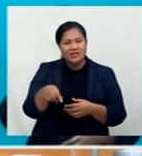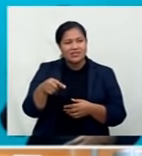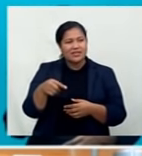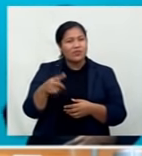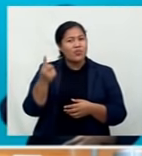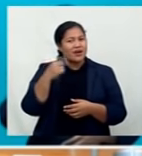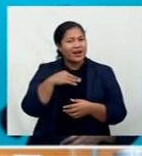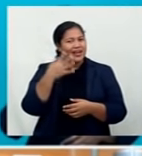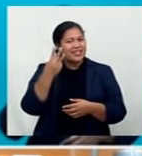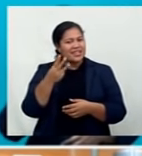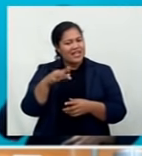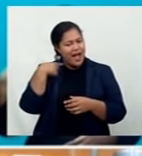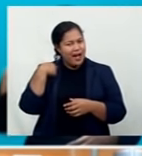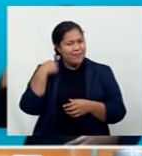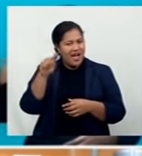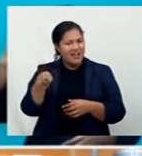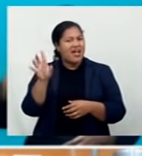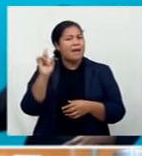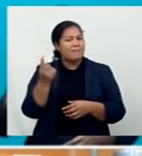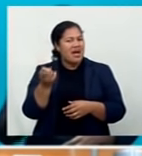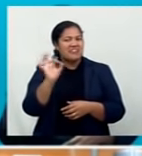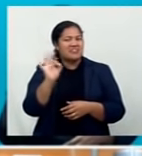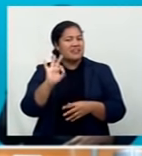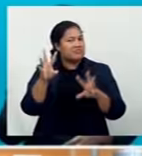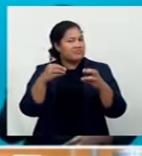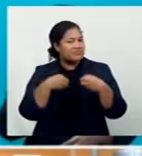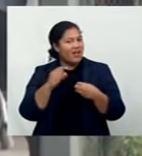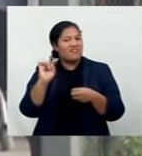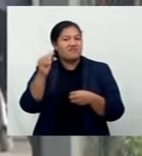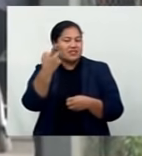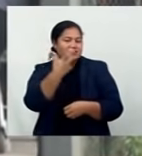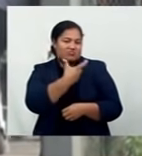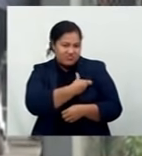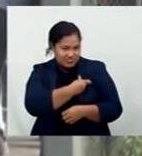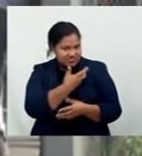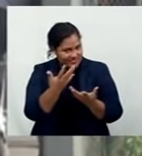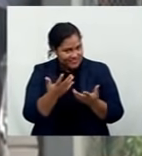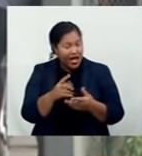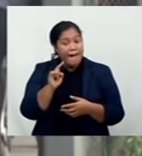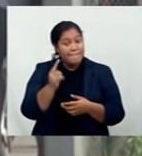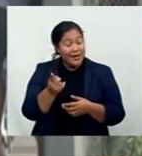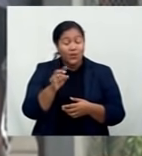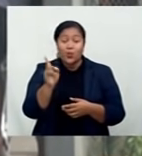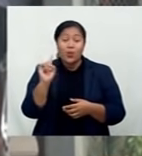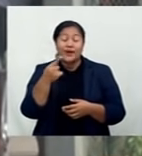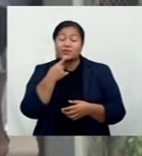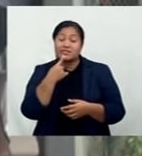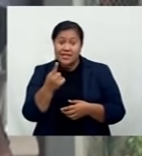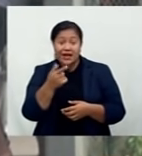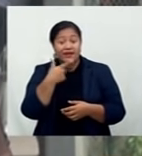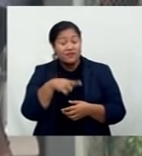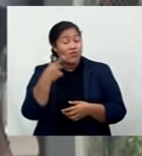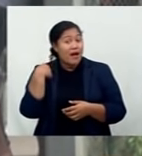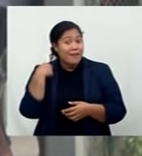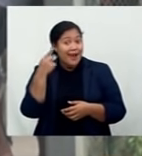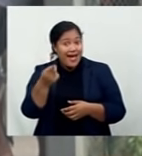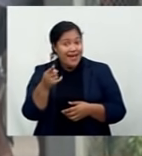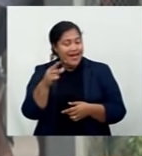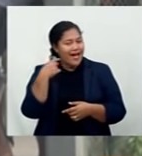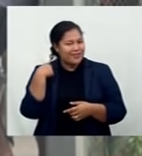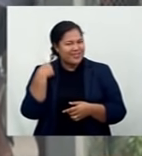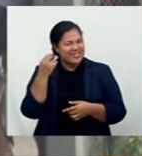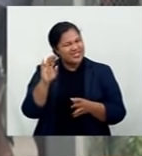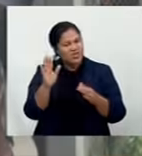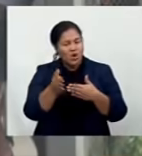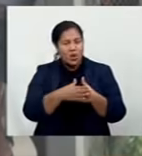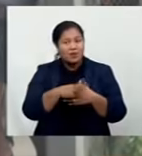33,103 who applied but did not get their first dose of the vaccine. What we have said, because they've applied, the application have closed, but we're